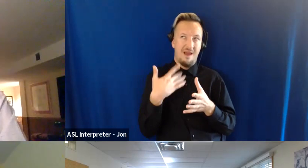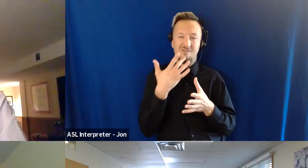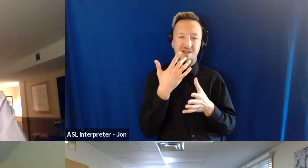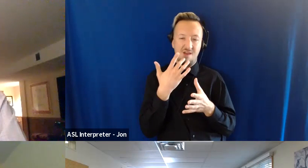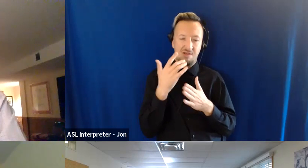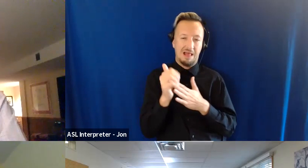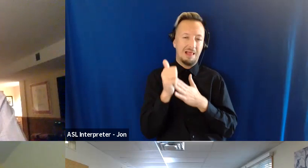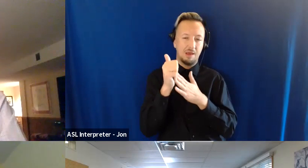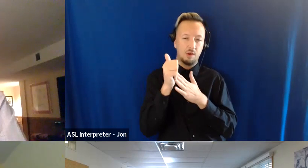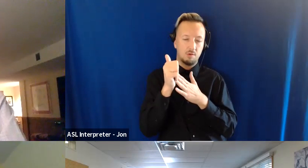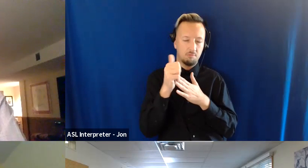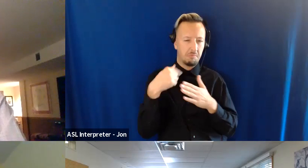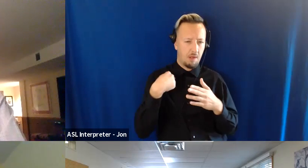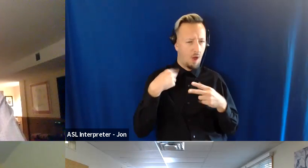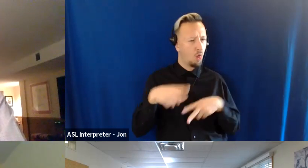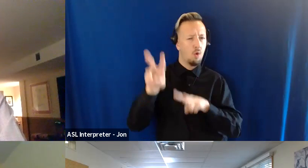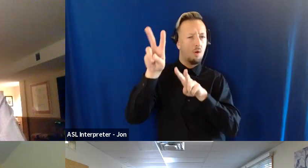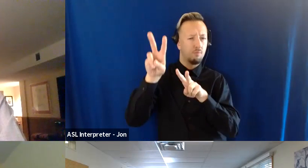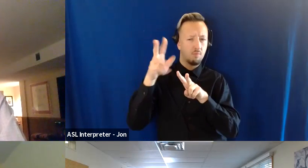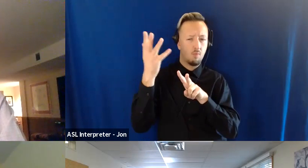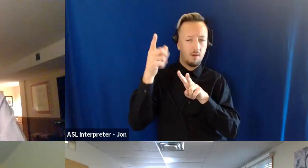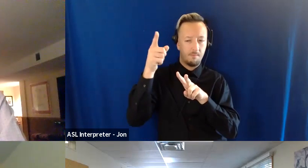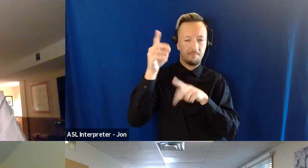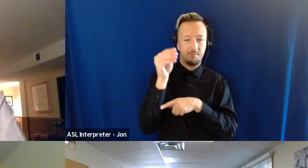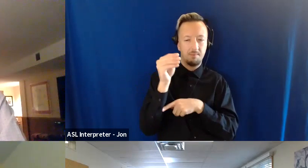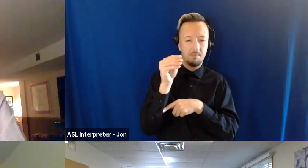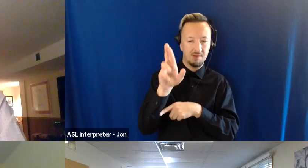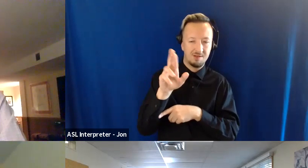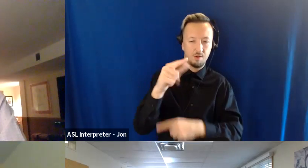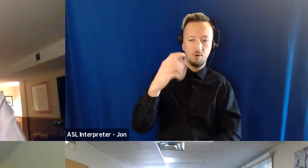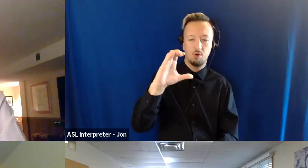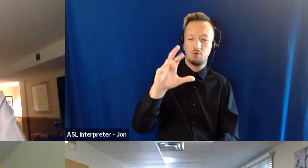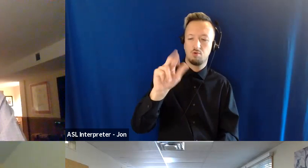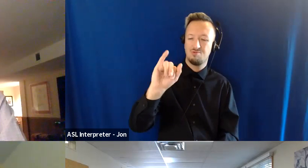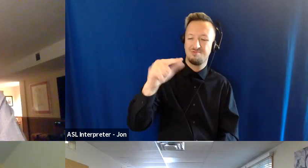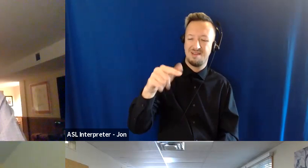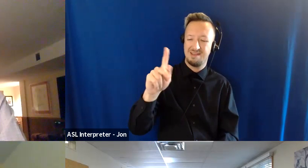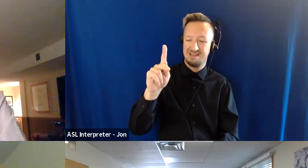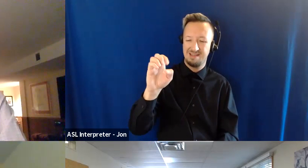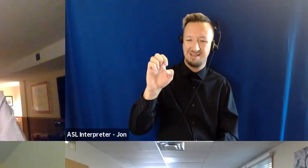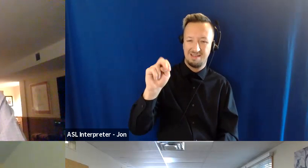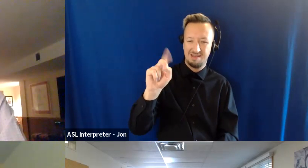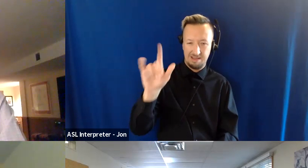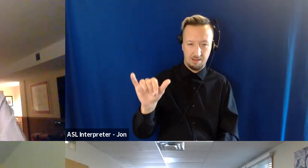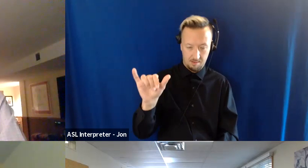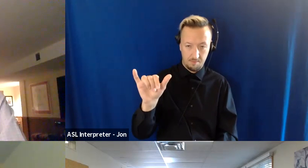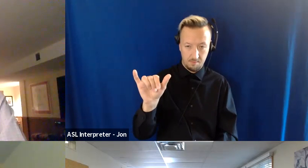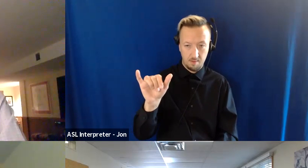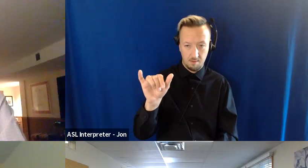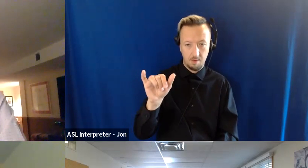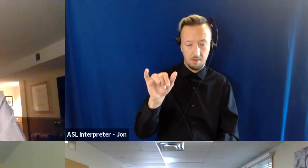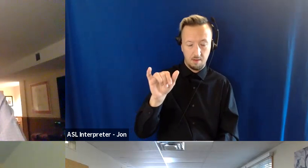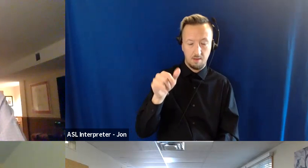leaders that I look up to the most is Mr. Craig Kennedy. Craig Kennedy